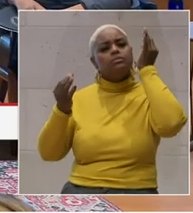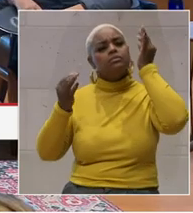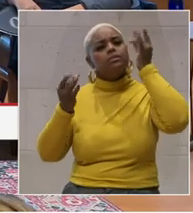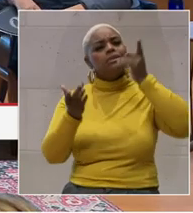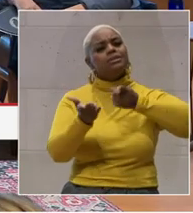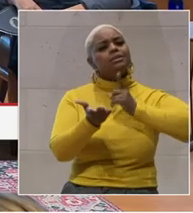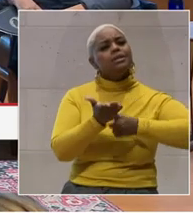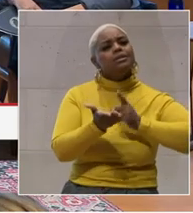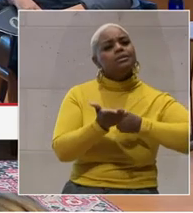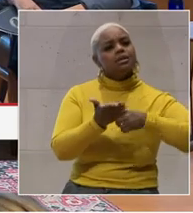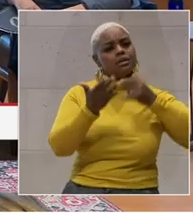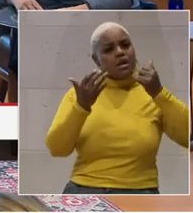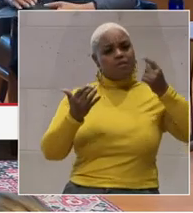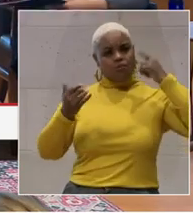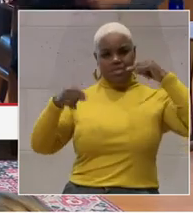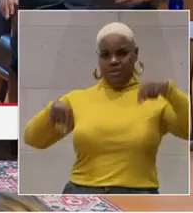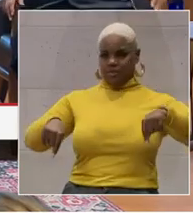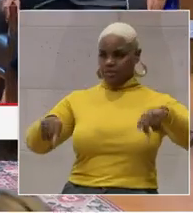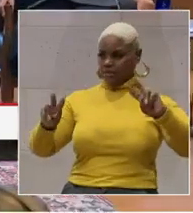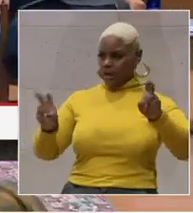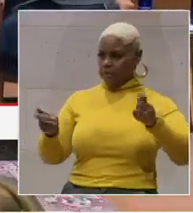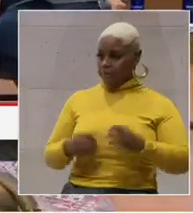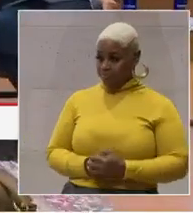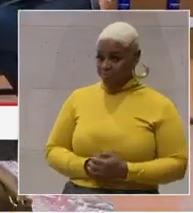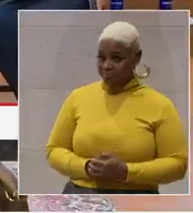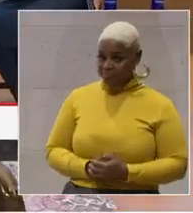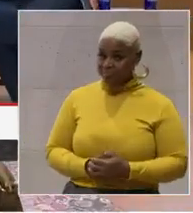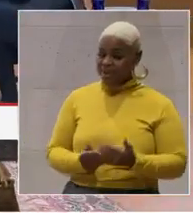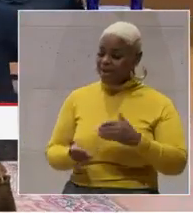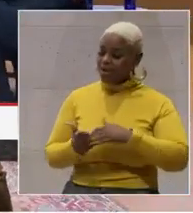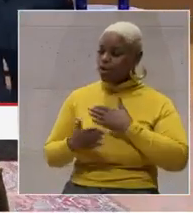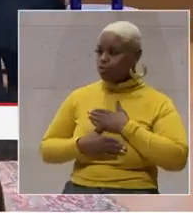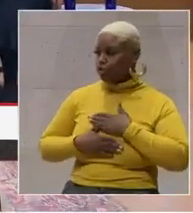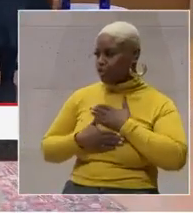address this issue. Thank you all so much, and I appreciate it. Mayor?